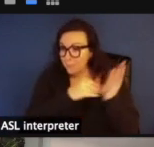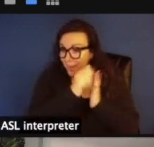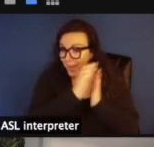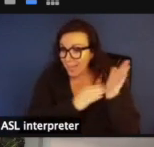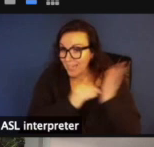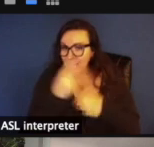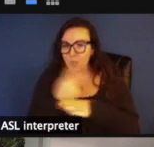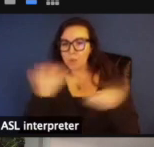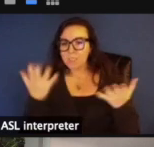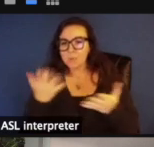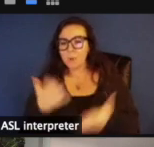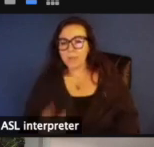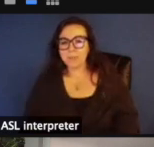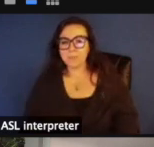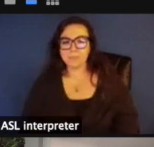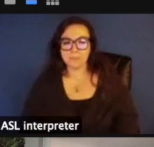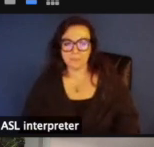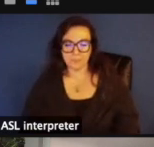here?